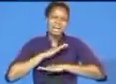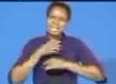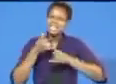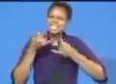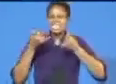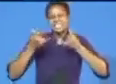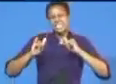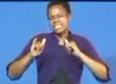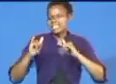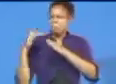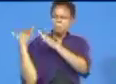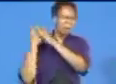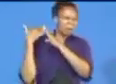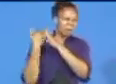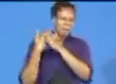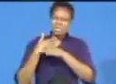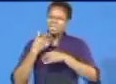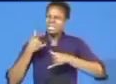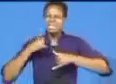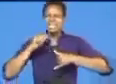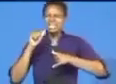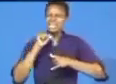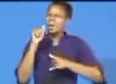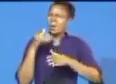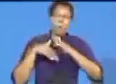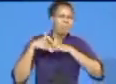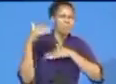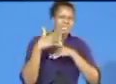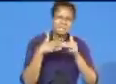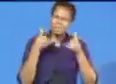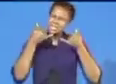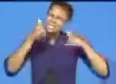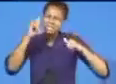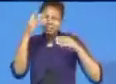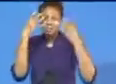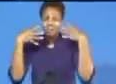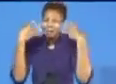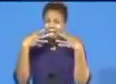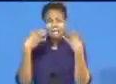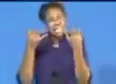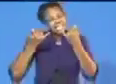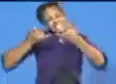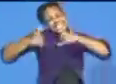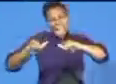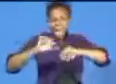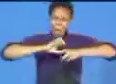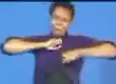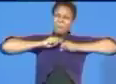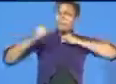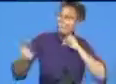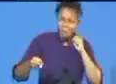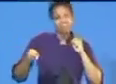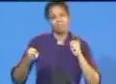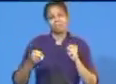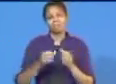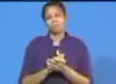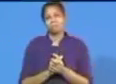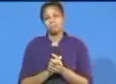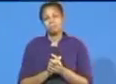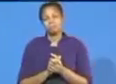still haunted. You're still hunted. You're still wetting your pillow with liquid frustration. You're still broken.